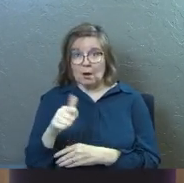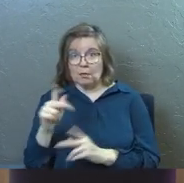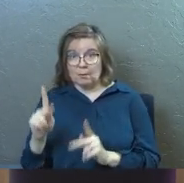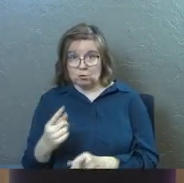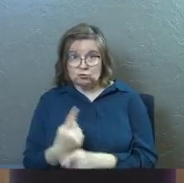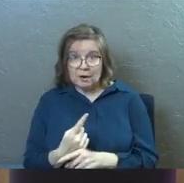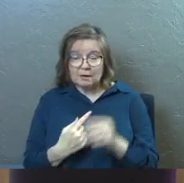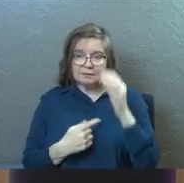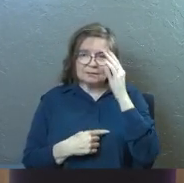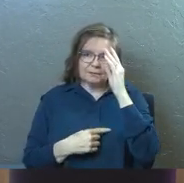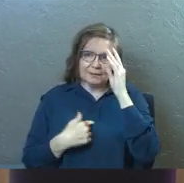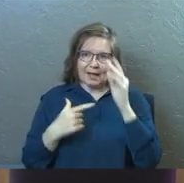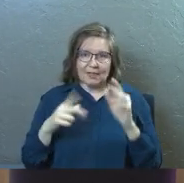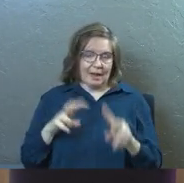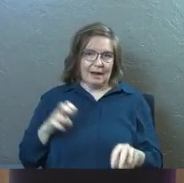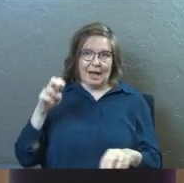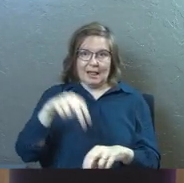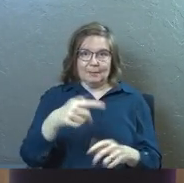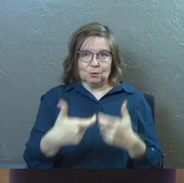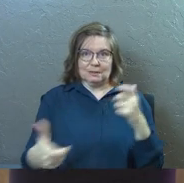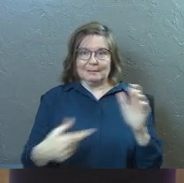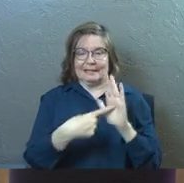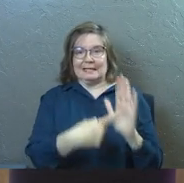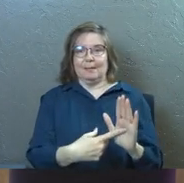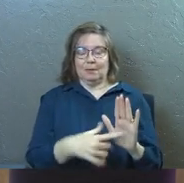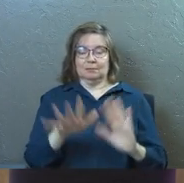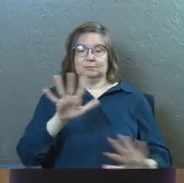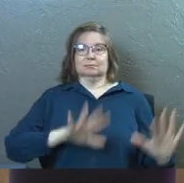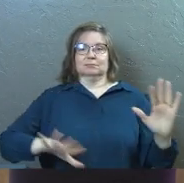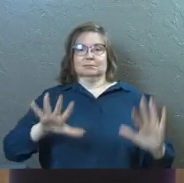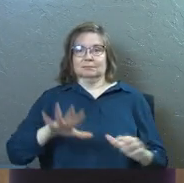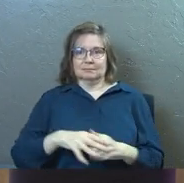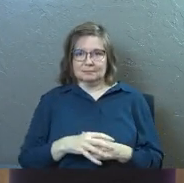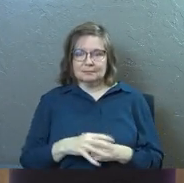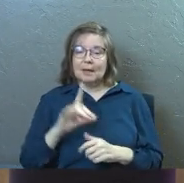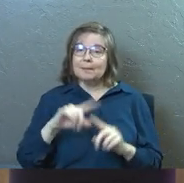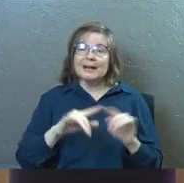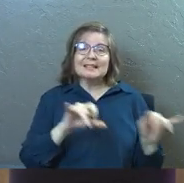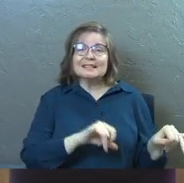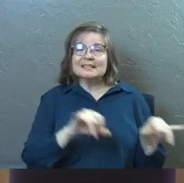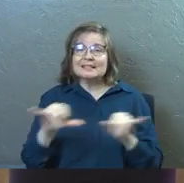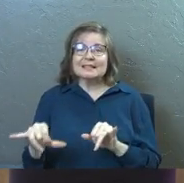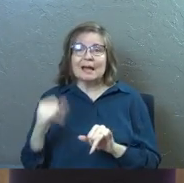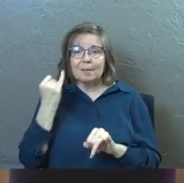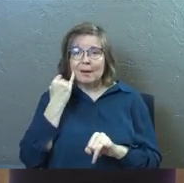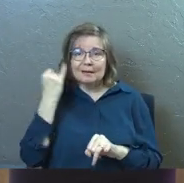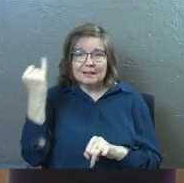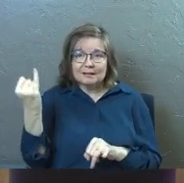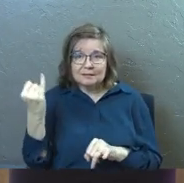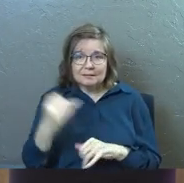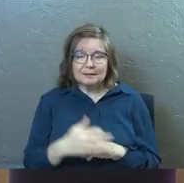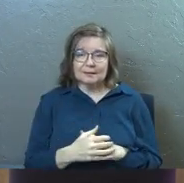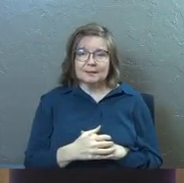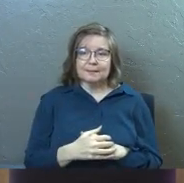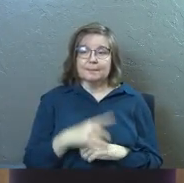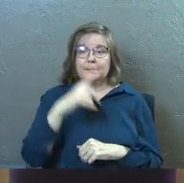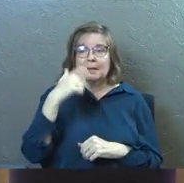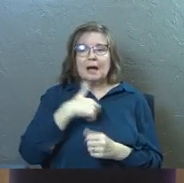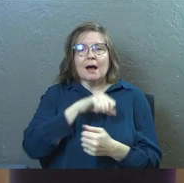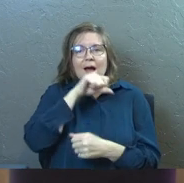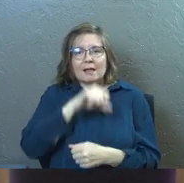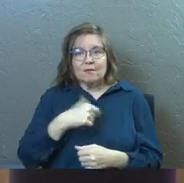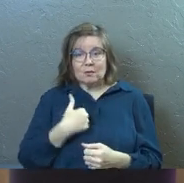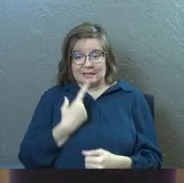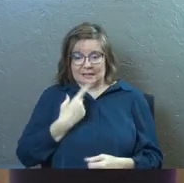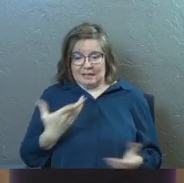other person, right? And then I leapt to this big example. But it's the same principle. Because I love